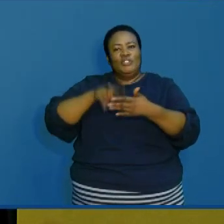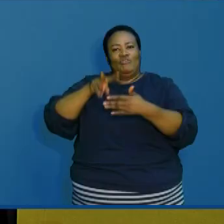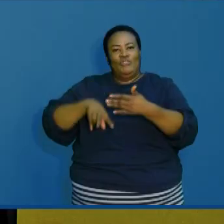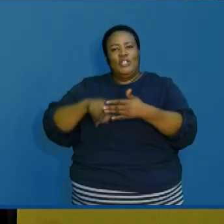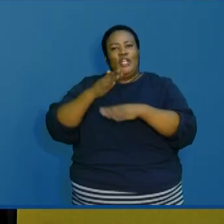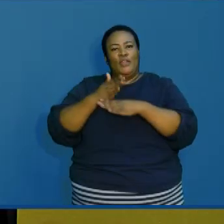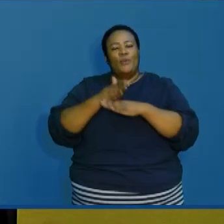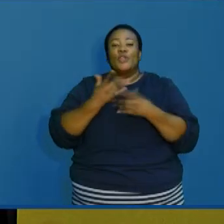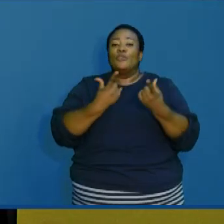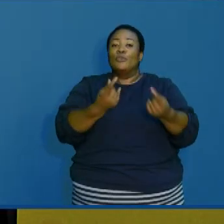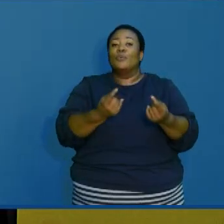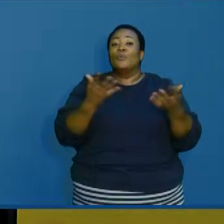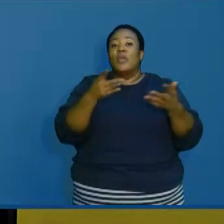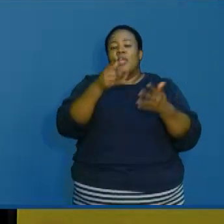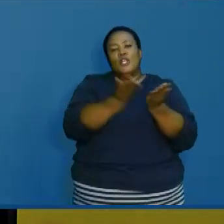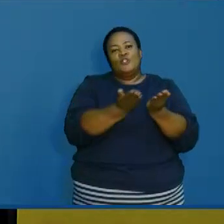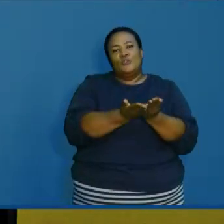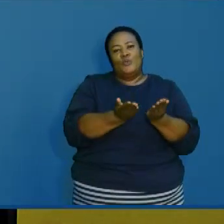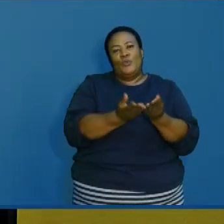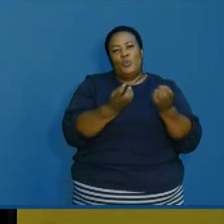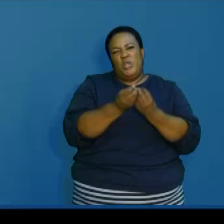have dealt with in your schools with your